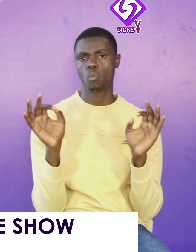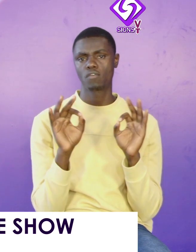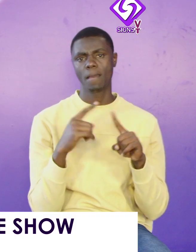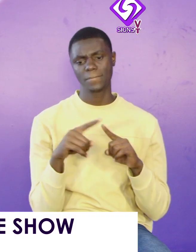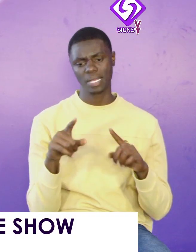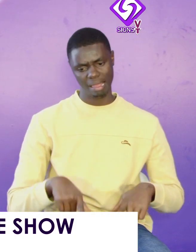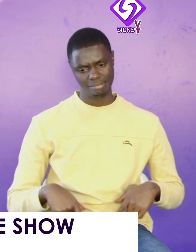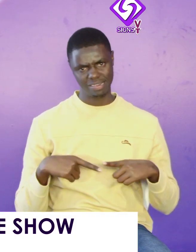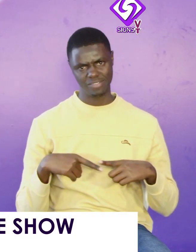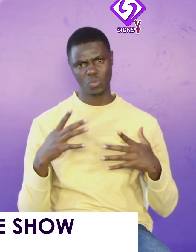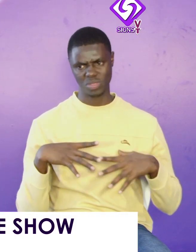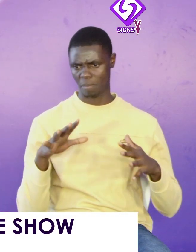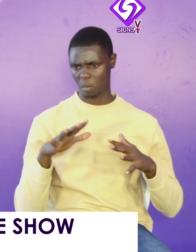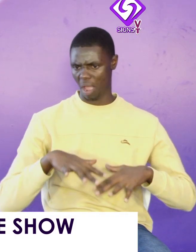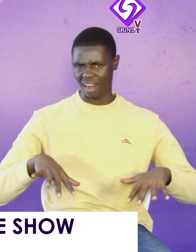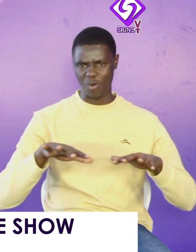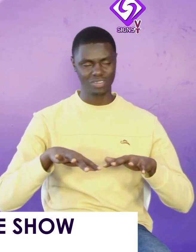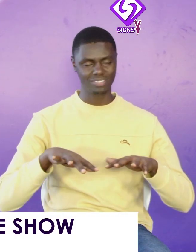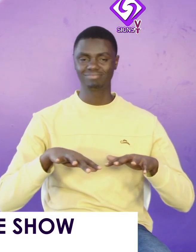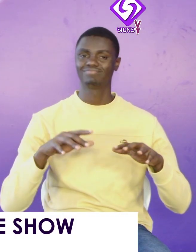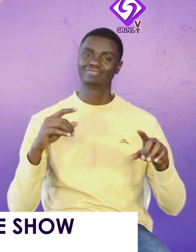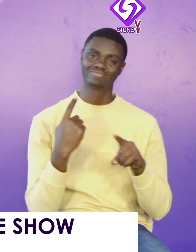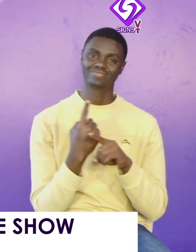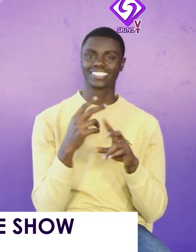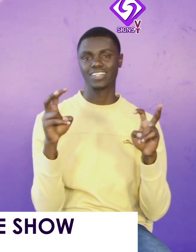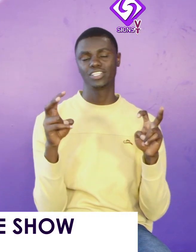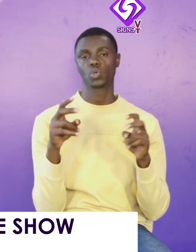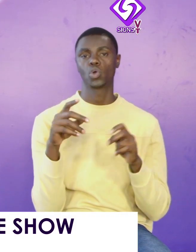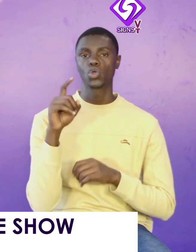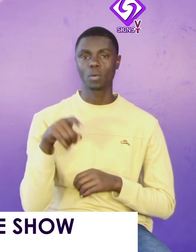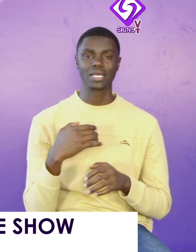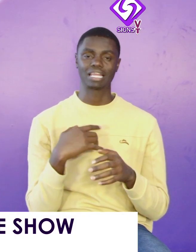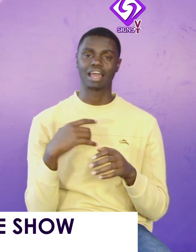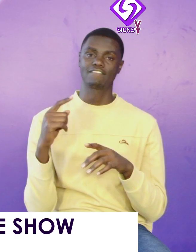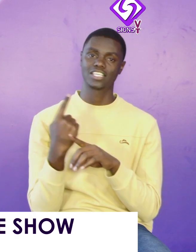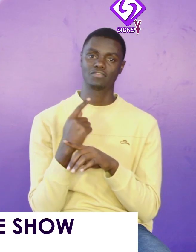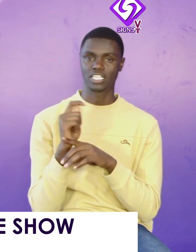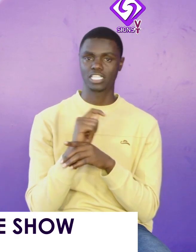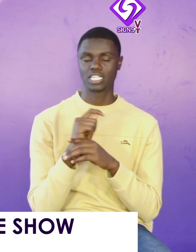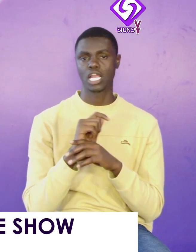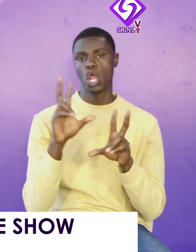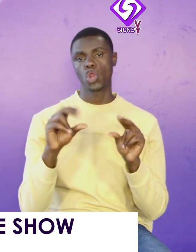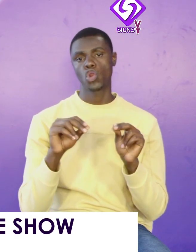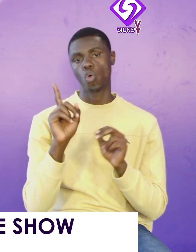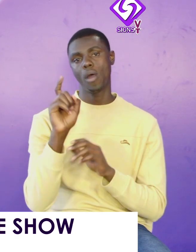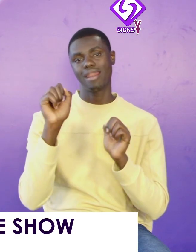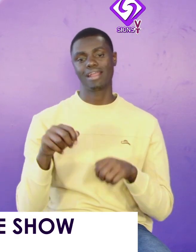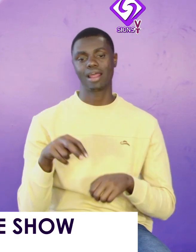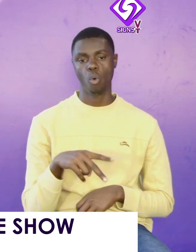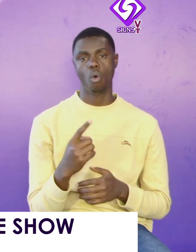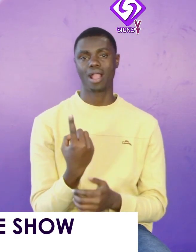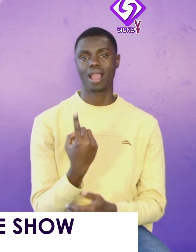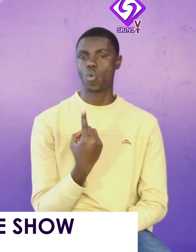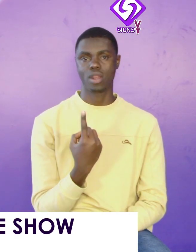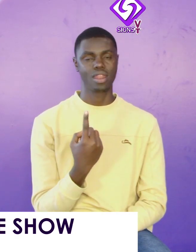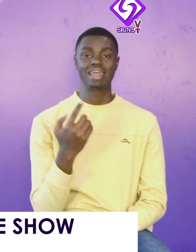people that you know around is another issue. It needs some kind of training. None of us can walk alone,